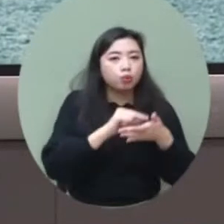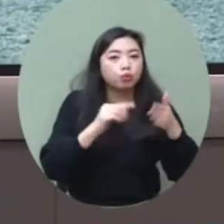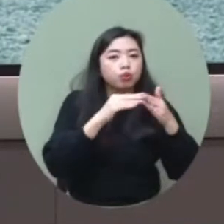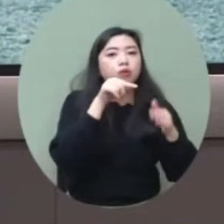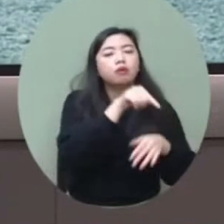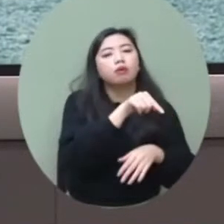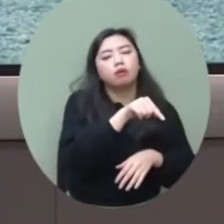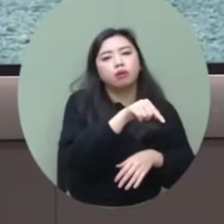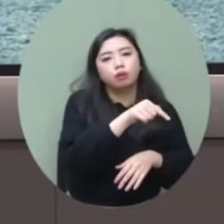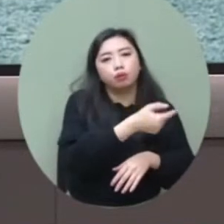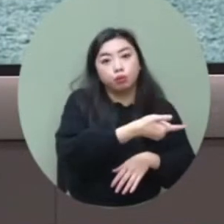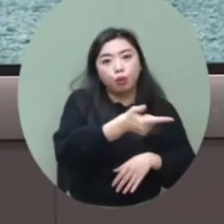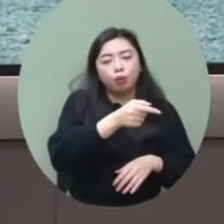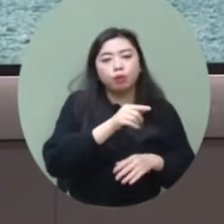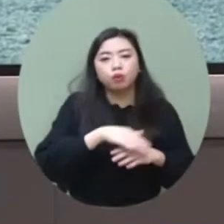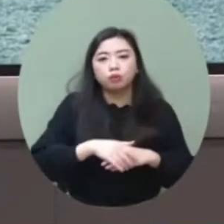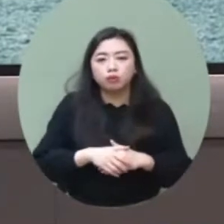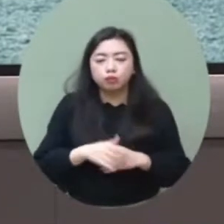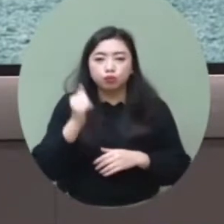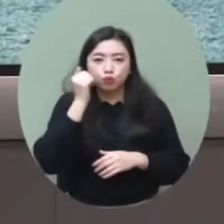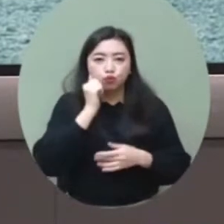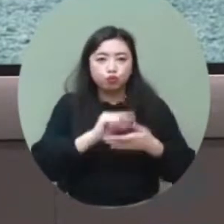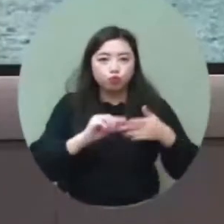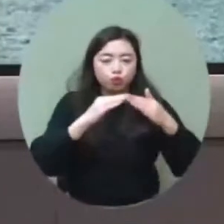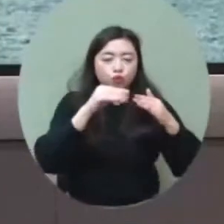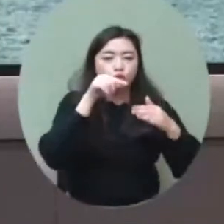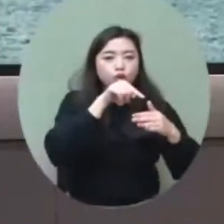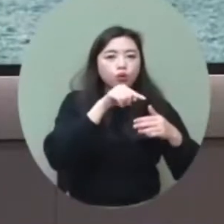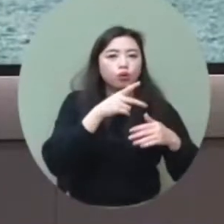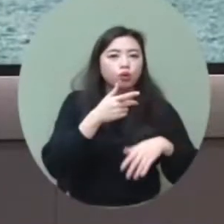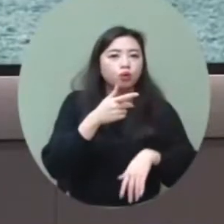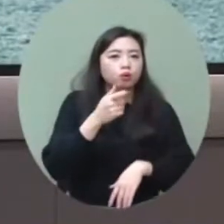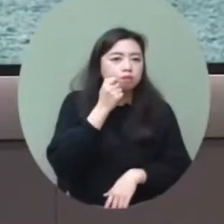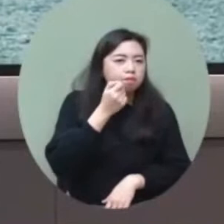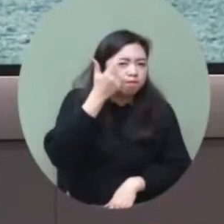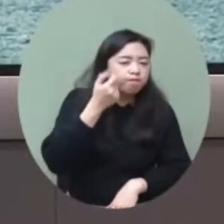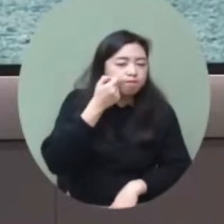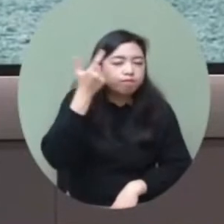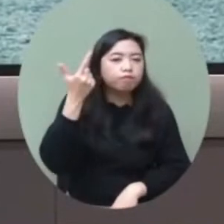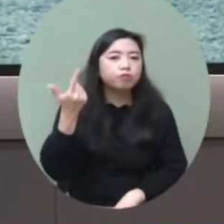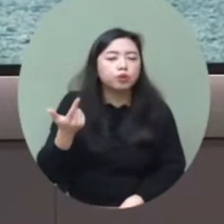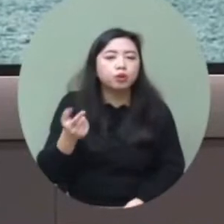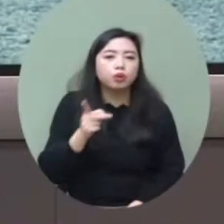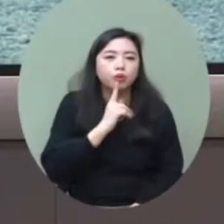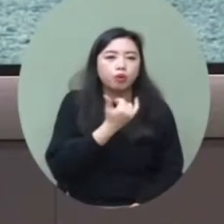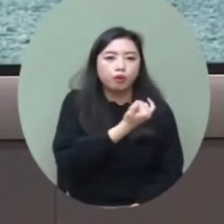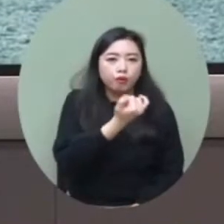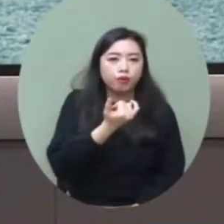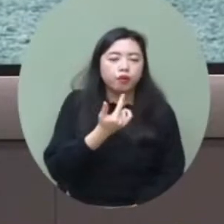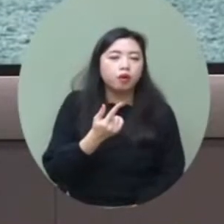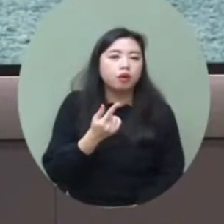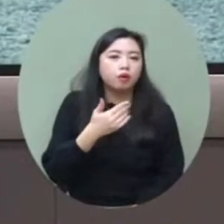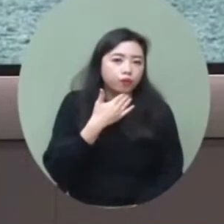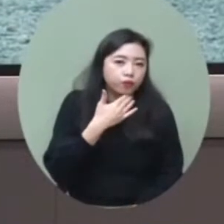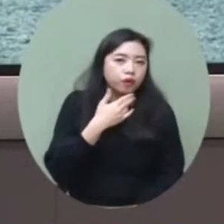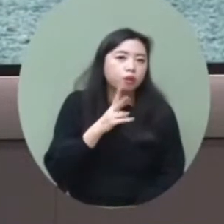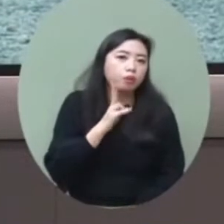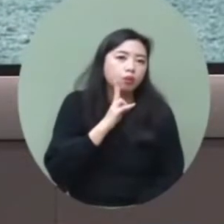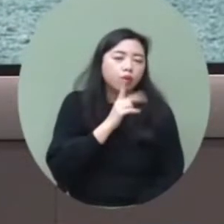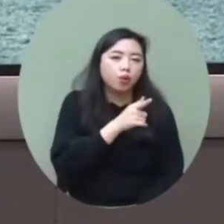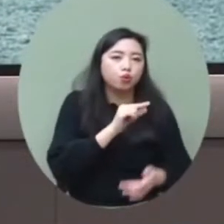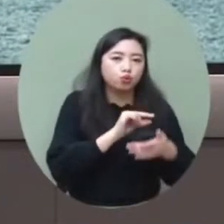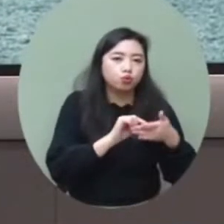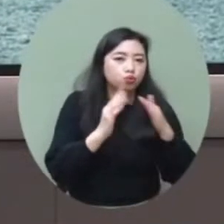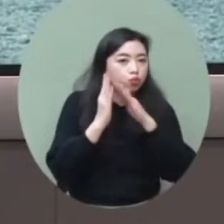vaccine. 63 were residents of elderly care homes. The majority were